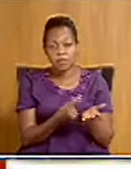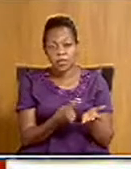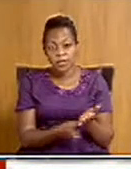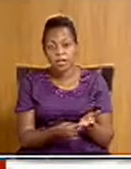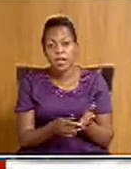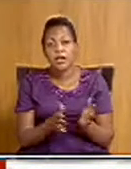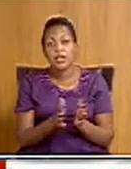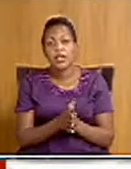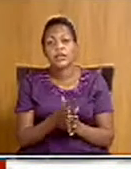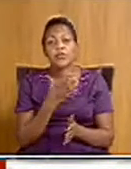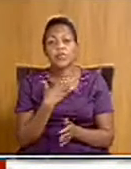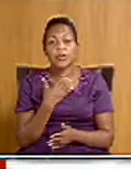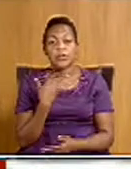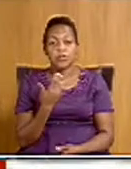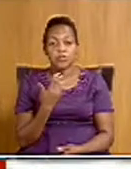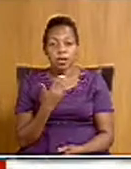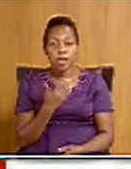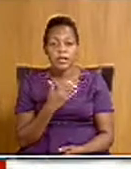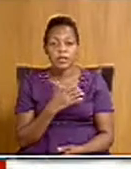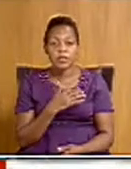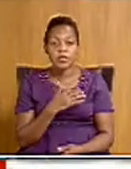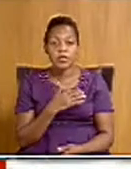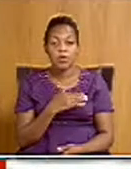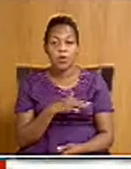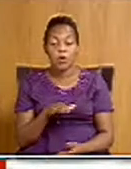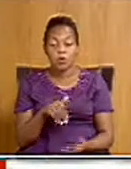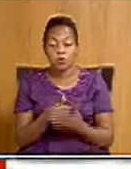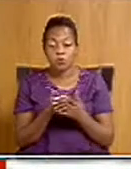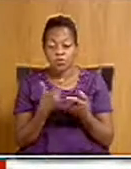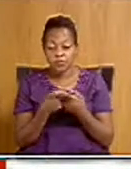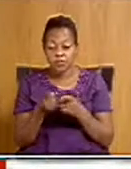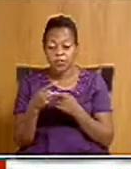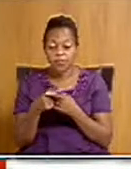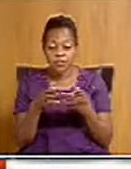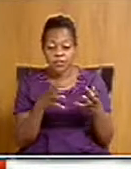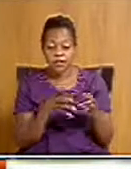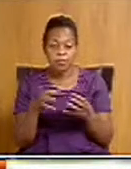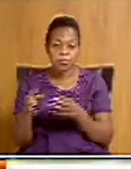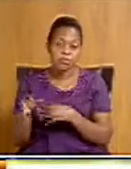able to deal with all the known variants.